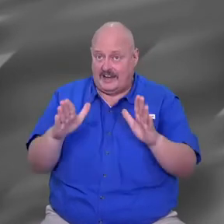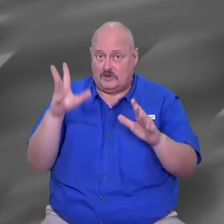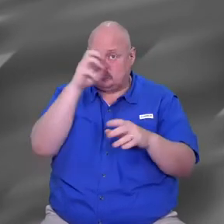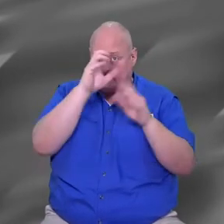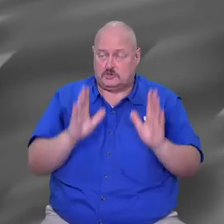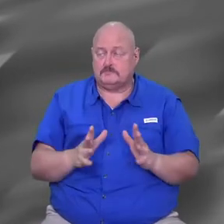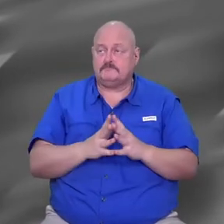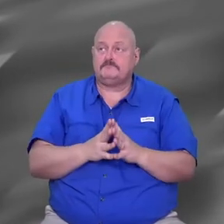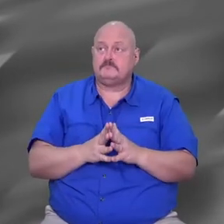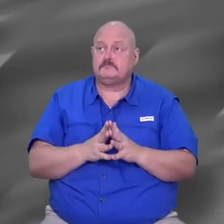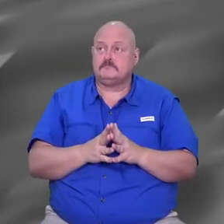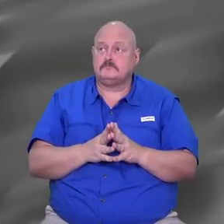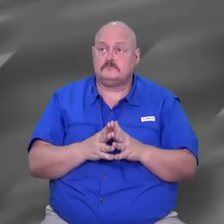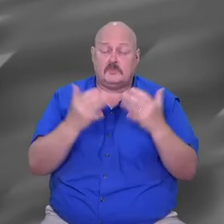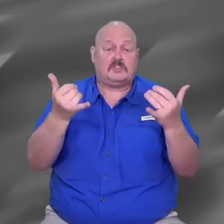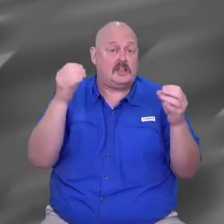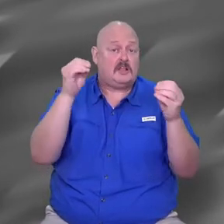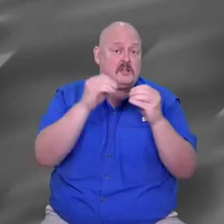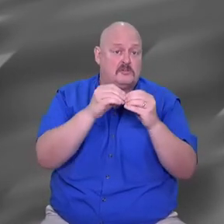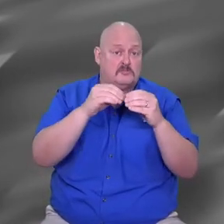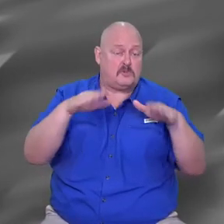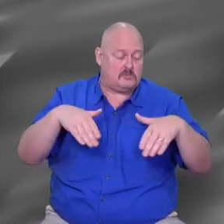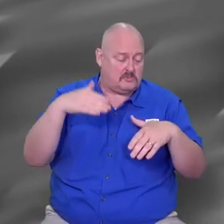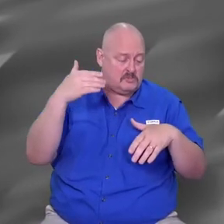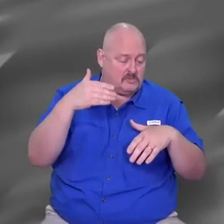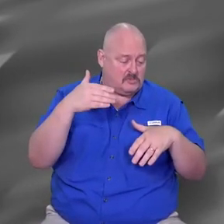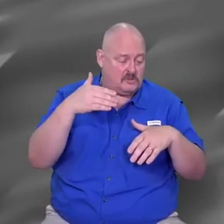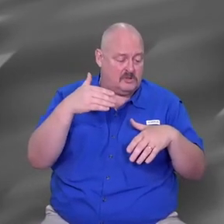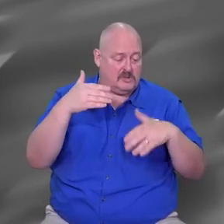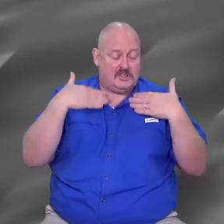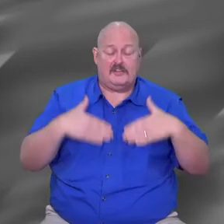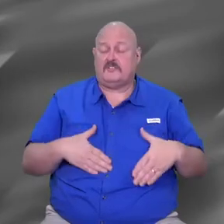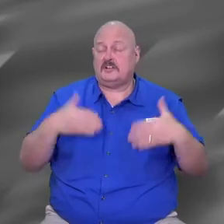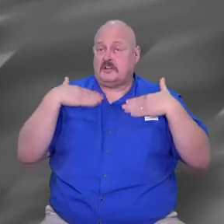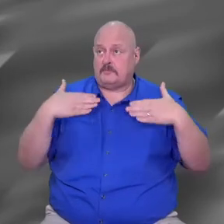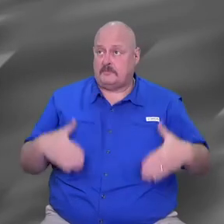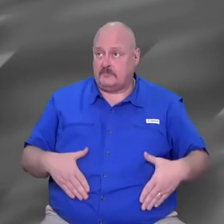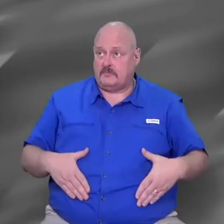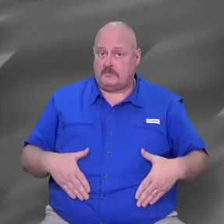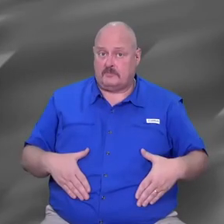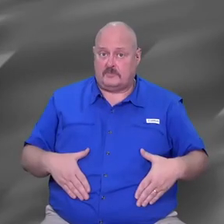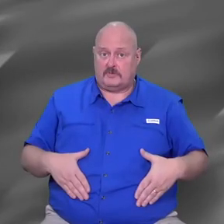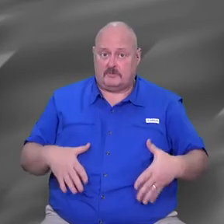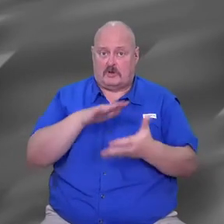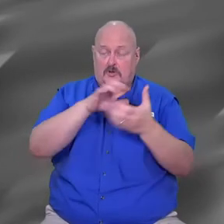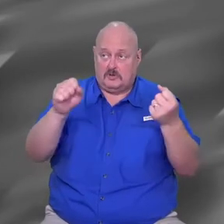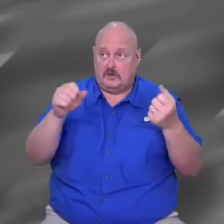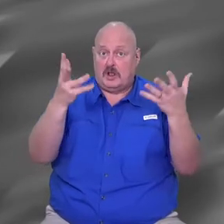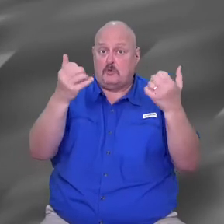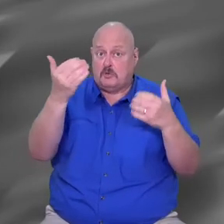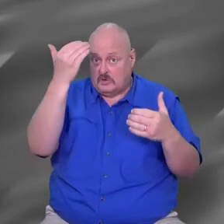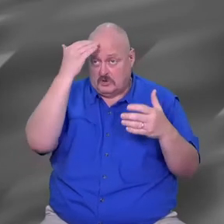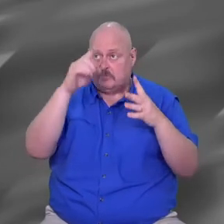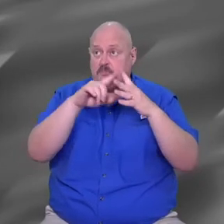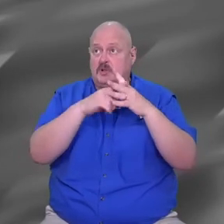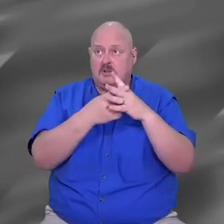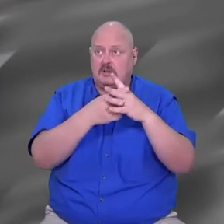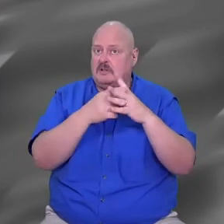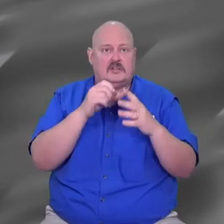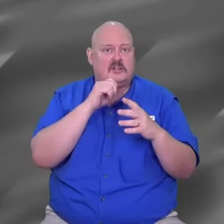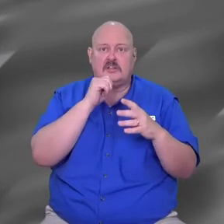stranger. And thou mourn at the last when thy flesh and thy body are consumed. Now, I want you to know from the very beginning, I'm